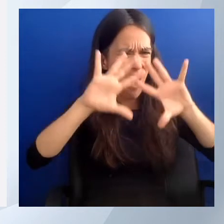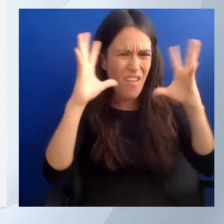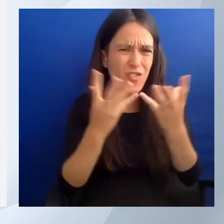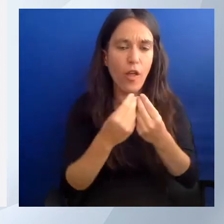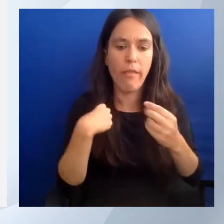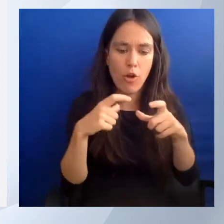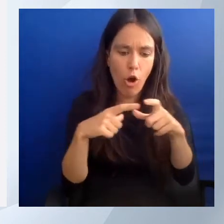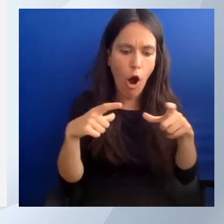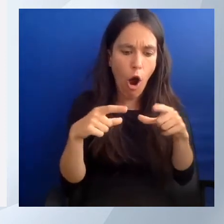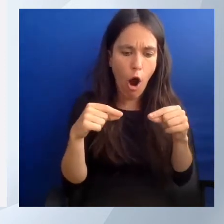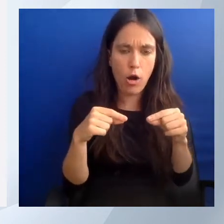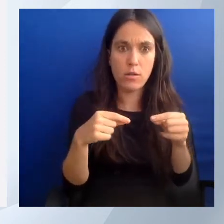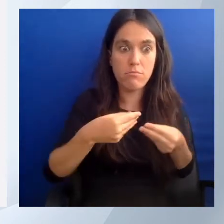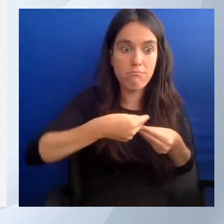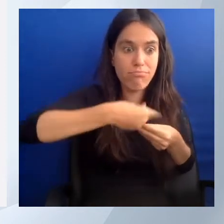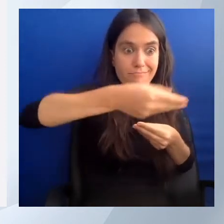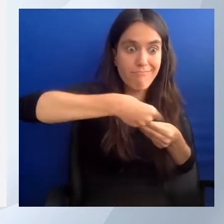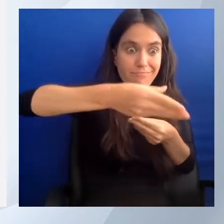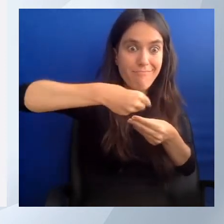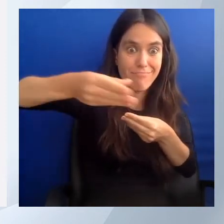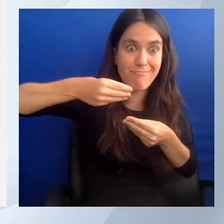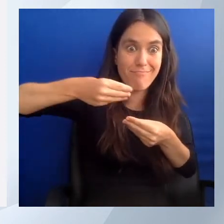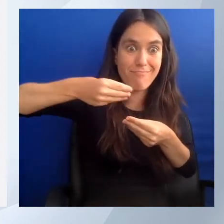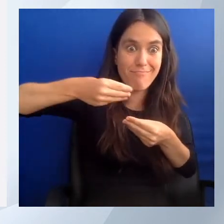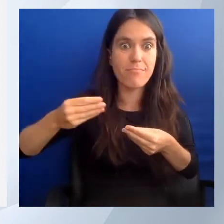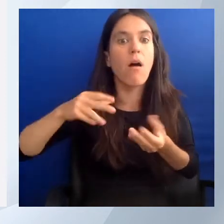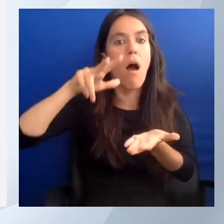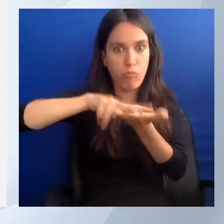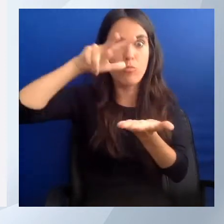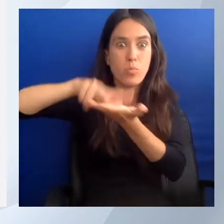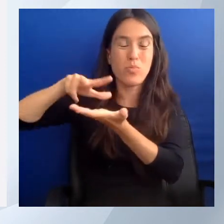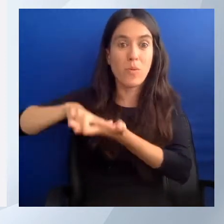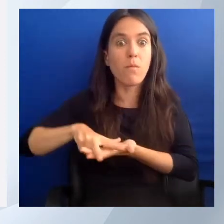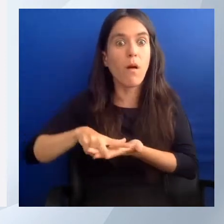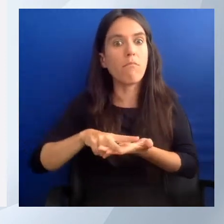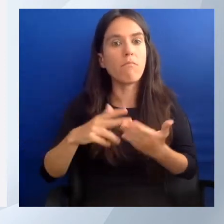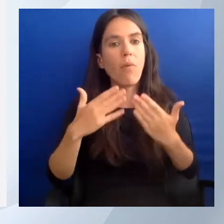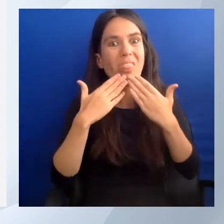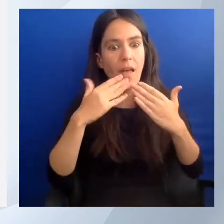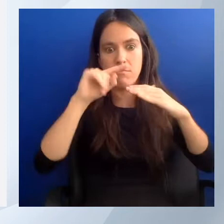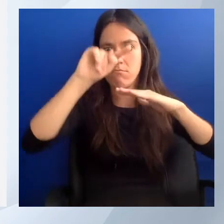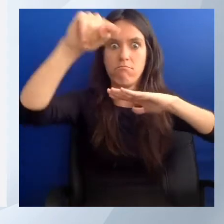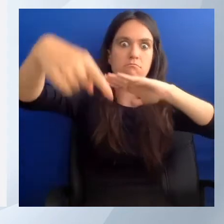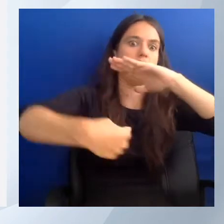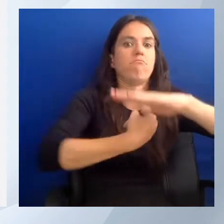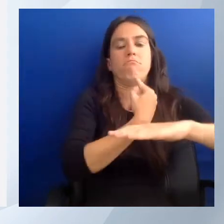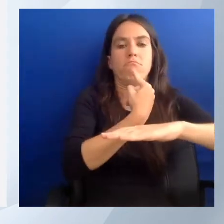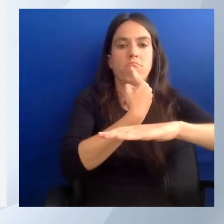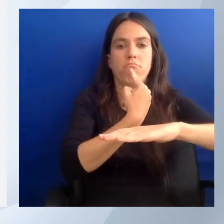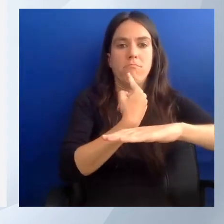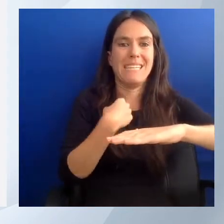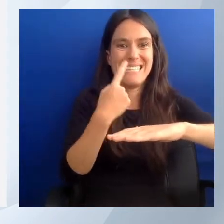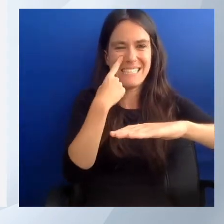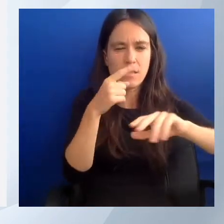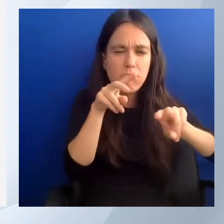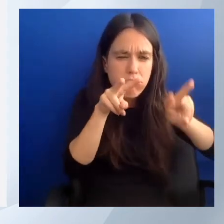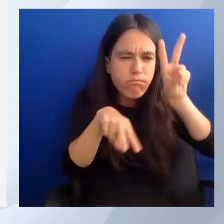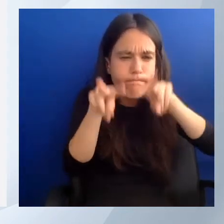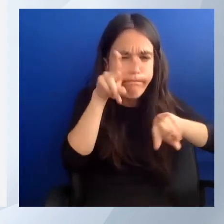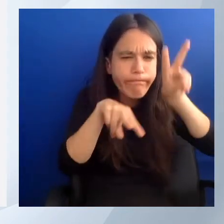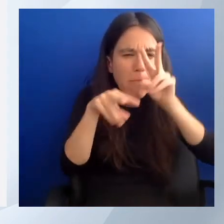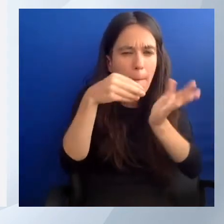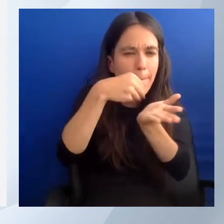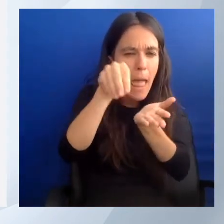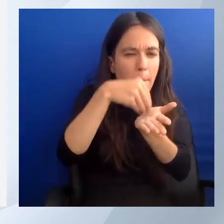only do credit cards, and they do credit cards like this. A customer comes in and they have to provide their payment history and some other